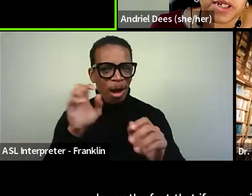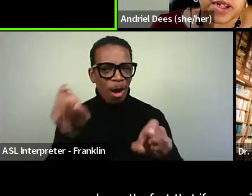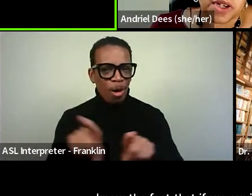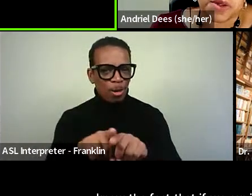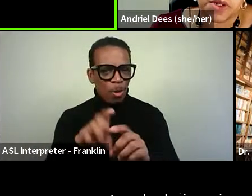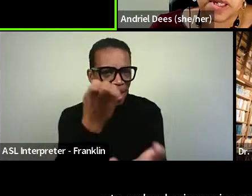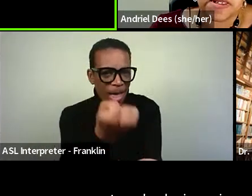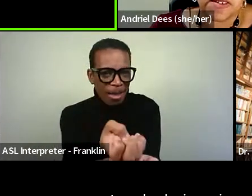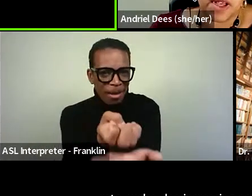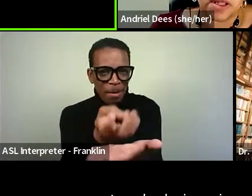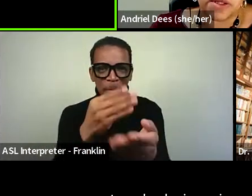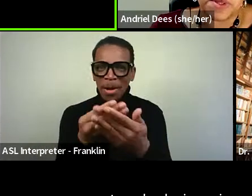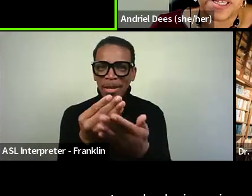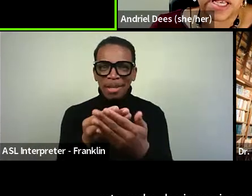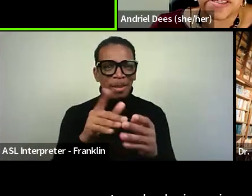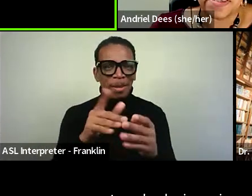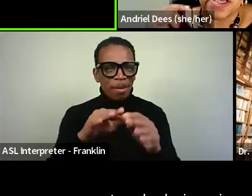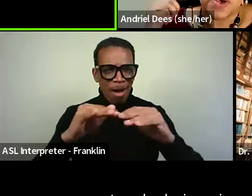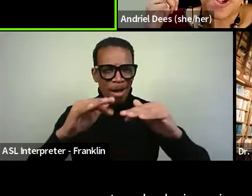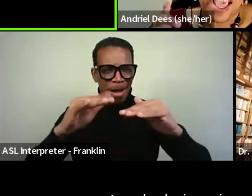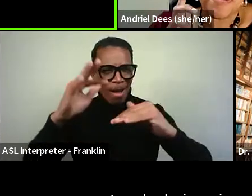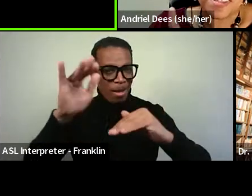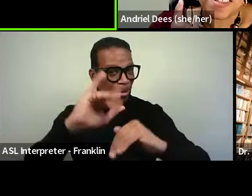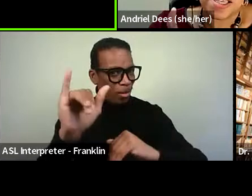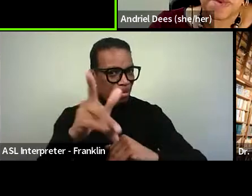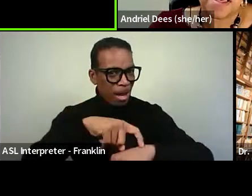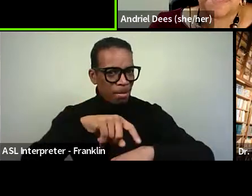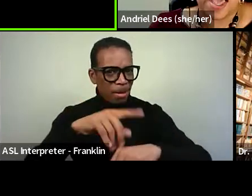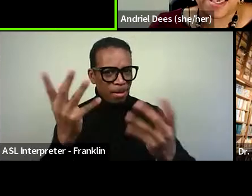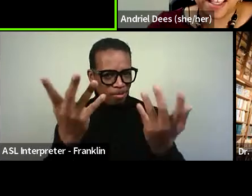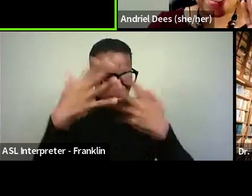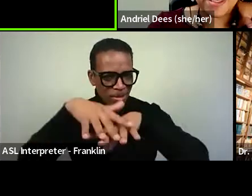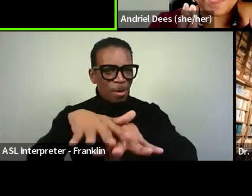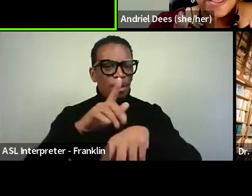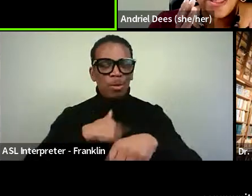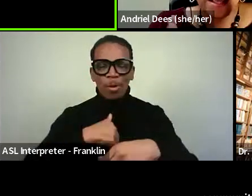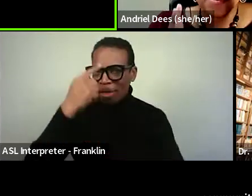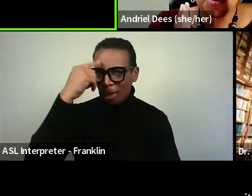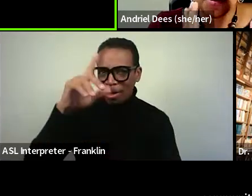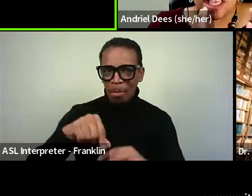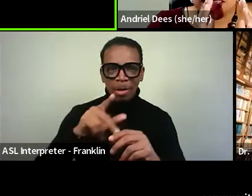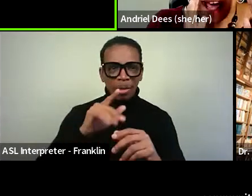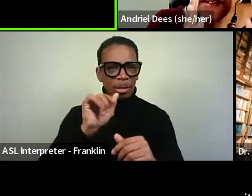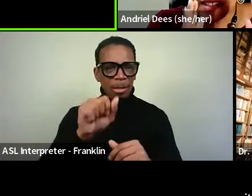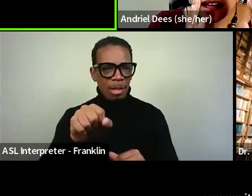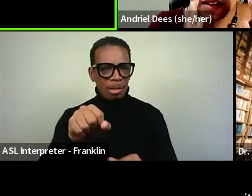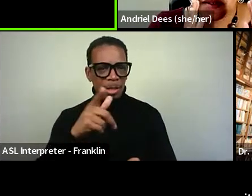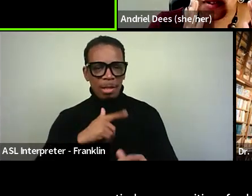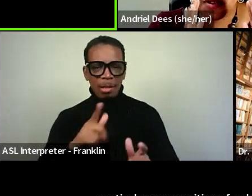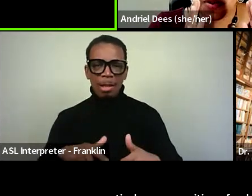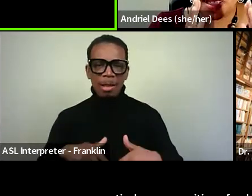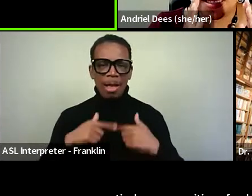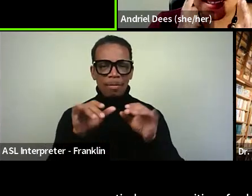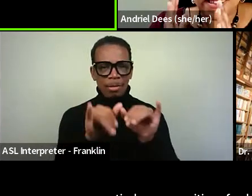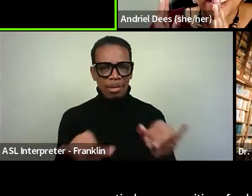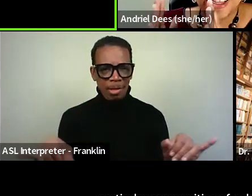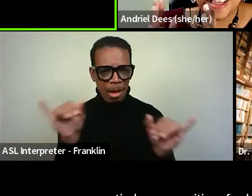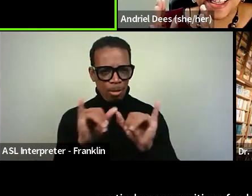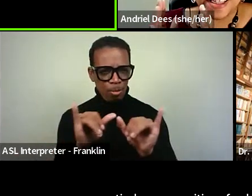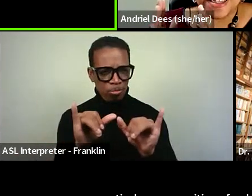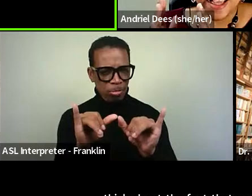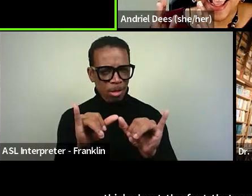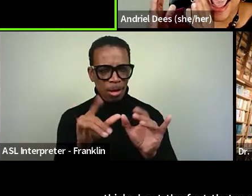communities, particularly our communities of color, because we have to think about the fact that, yes, that life cycle of the student